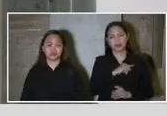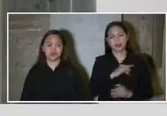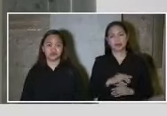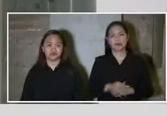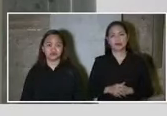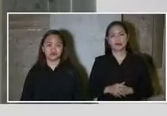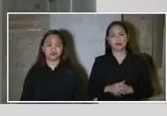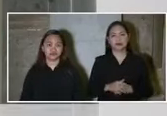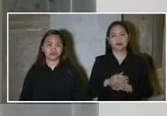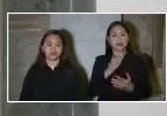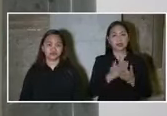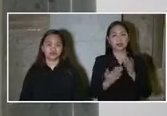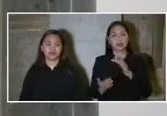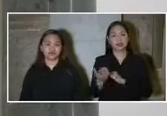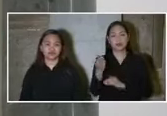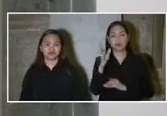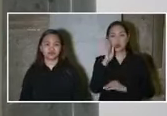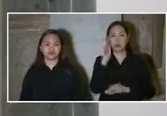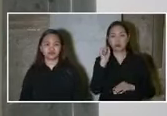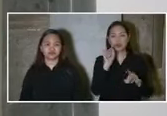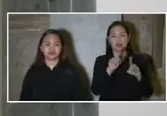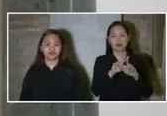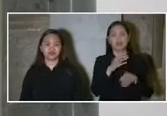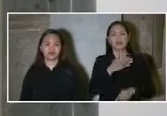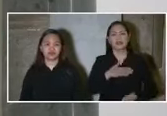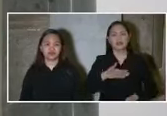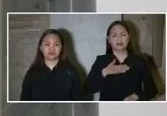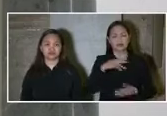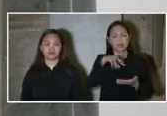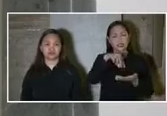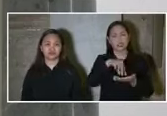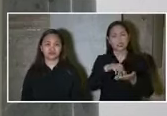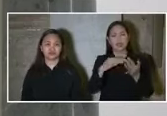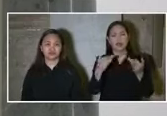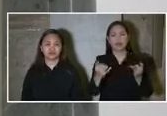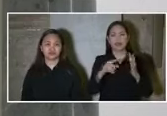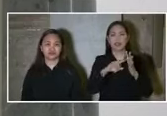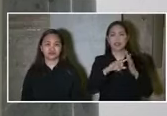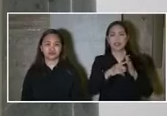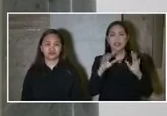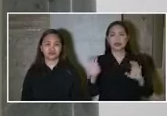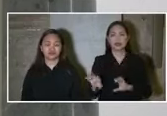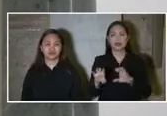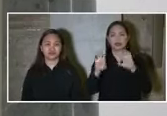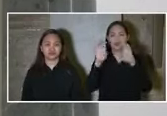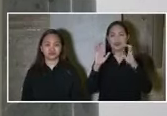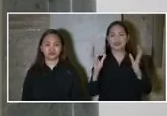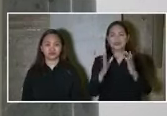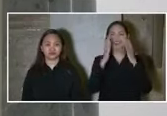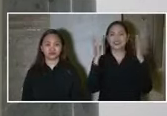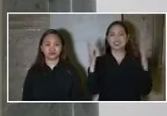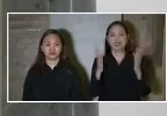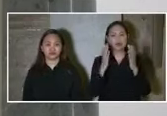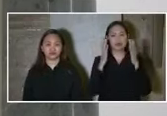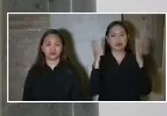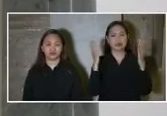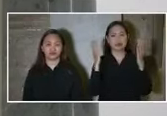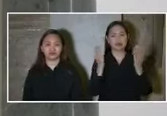Good morning, brothers and sisters. Please all stand as we begin our Eucharistic celebration.